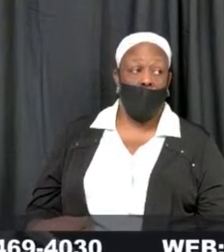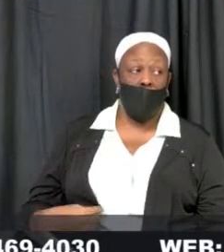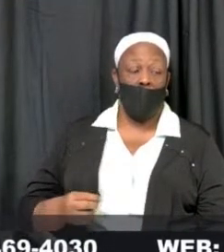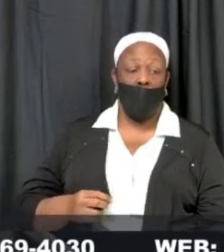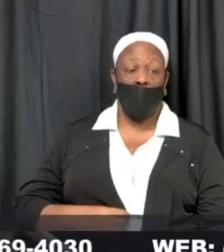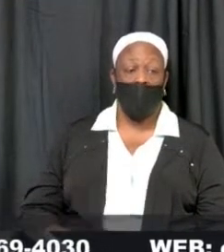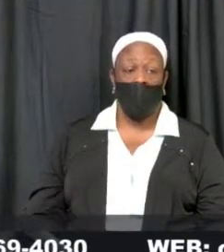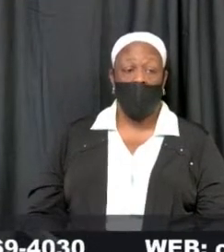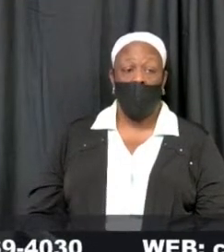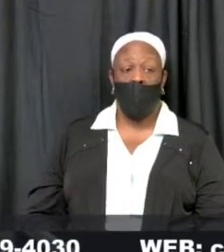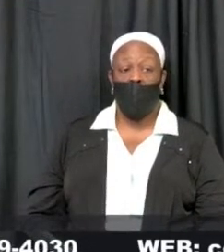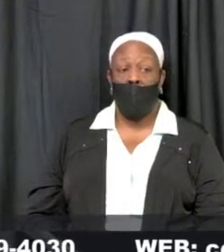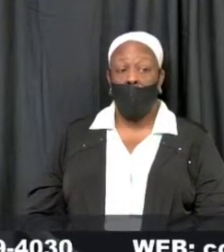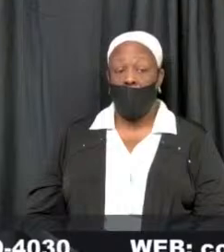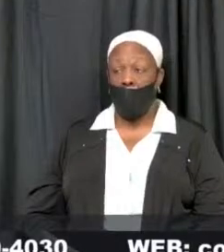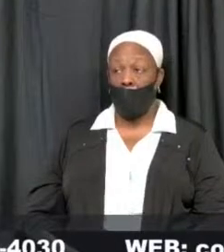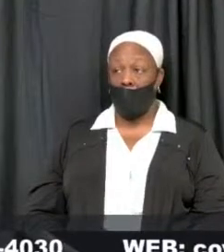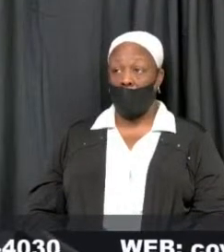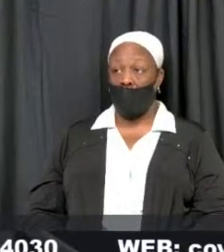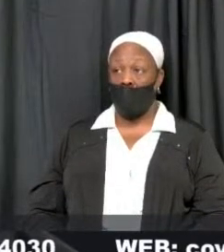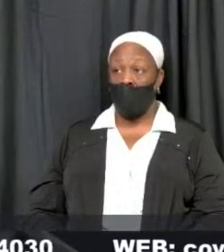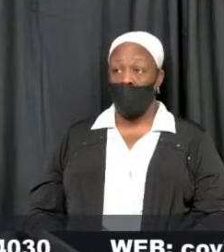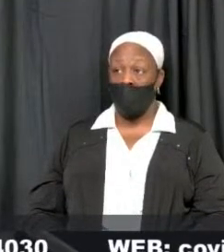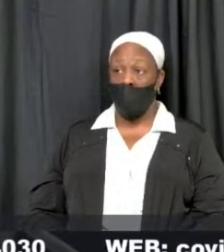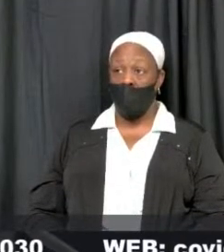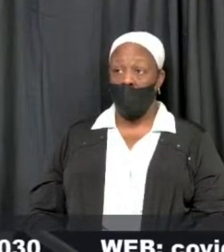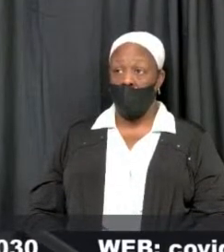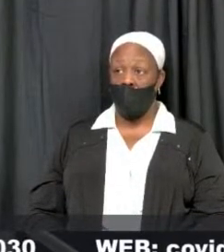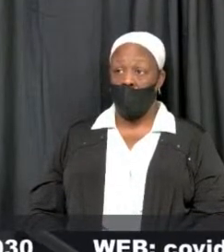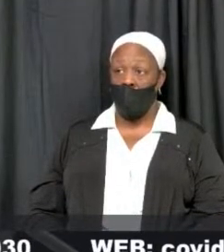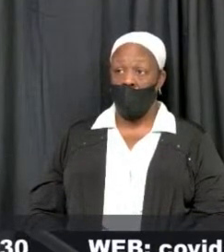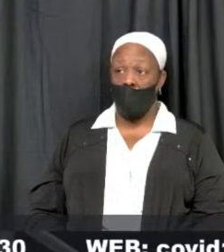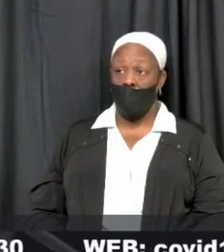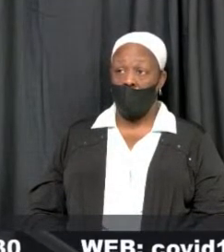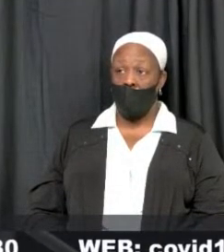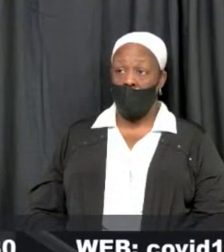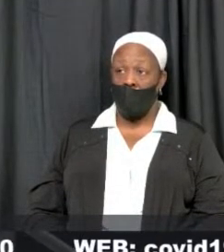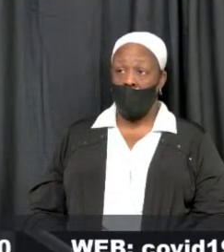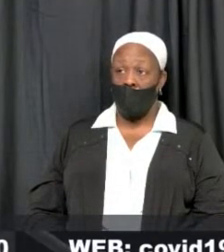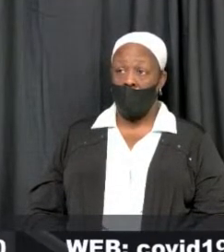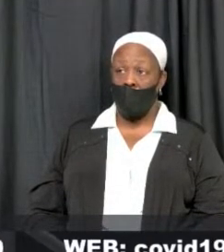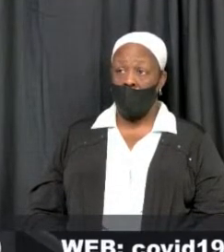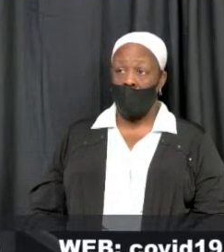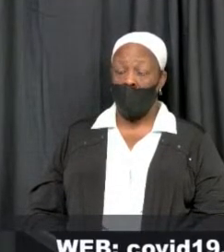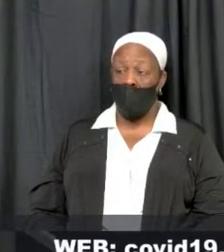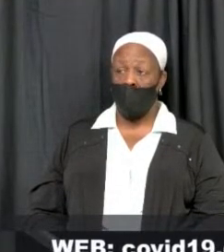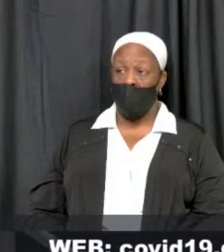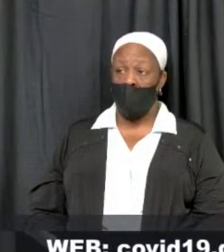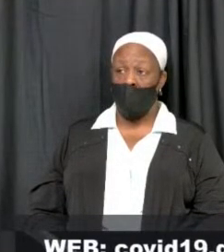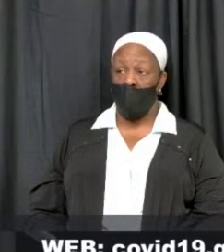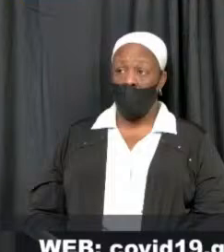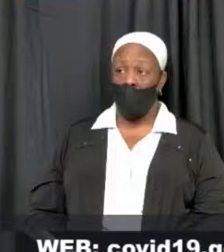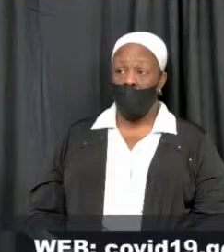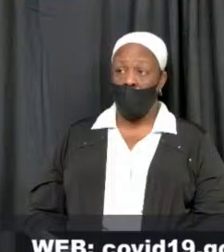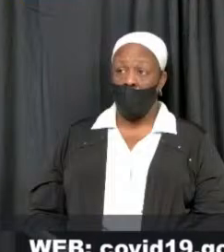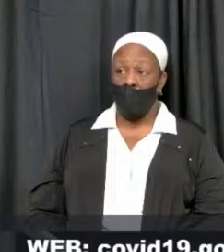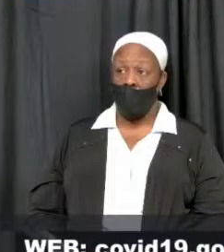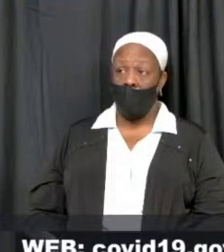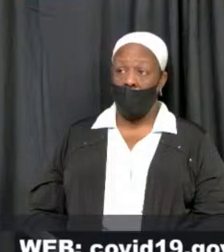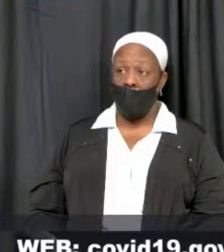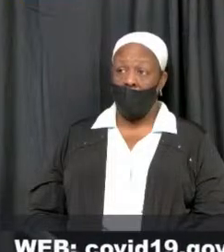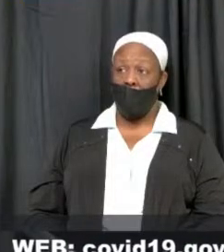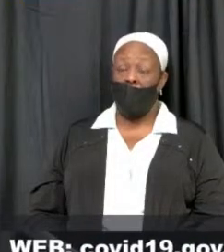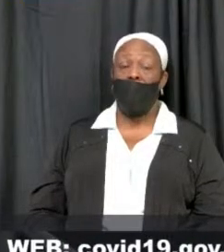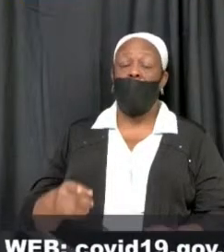then, no further details can be released. Thank you. This is what